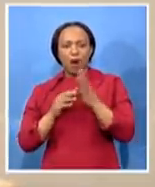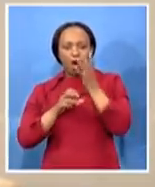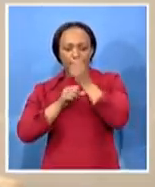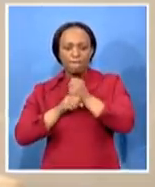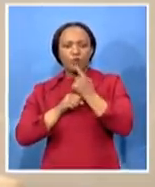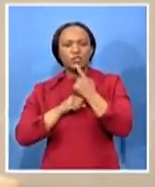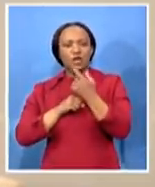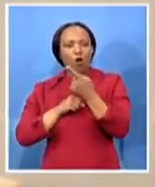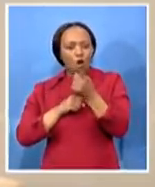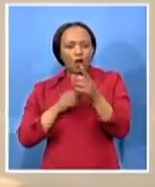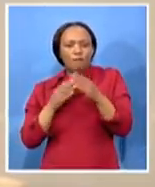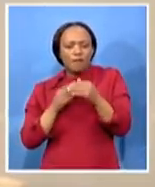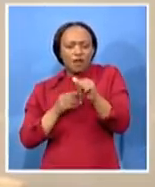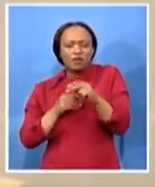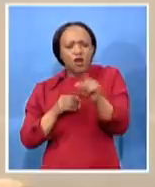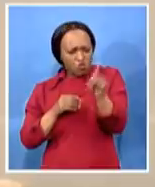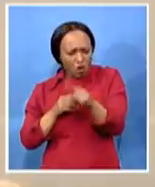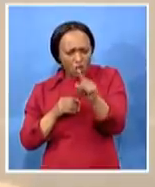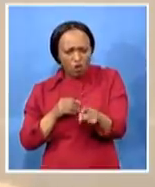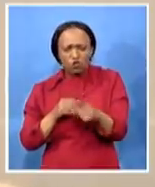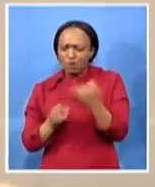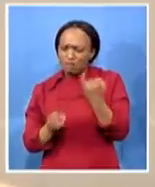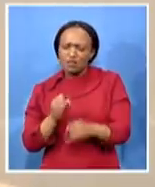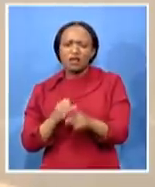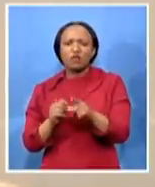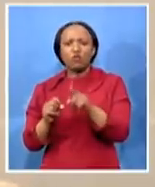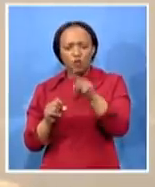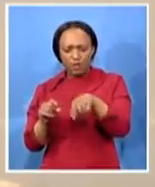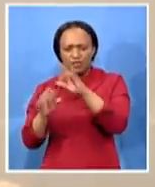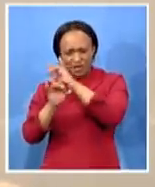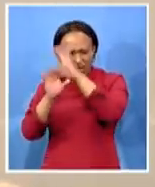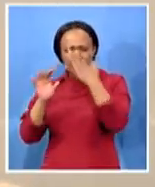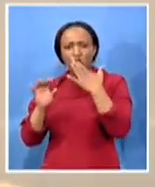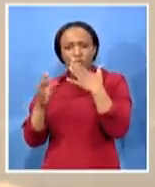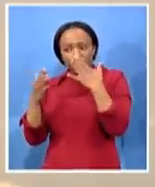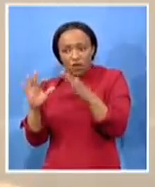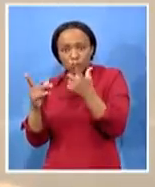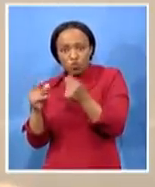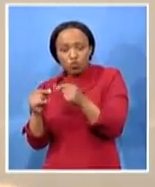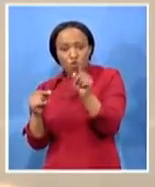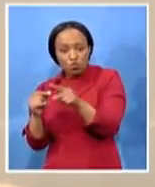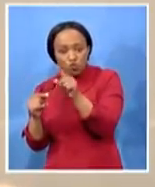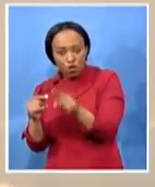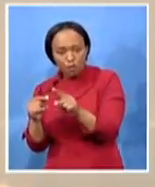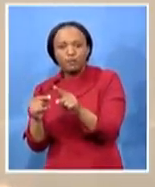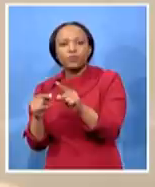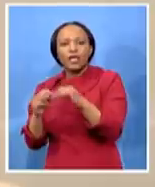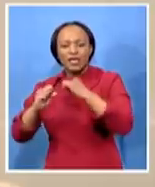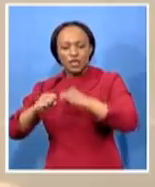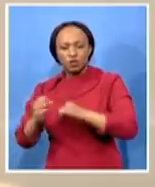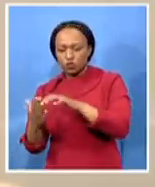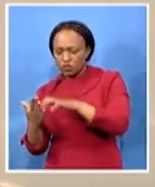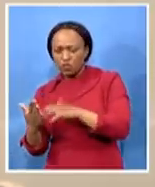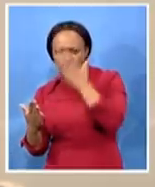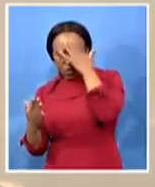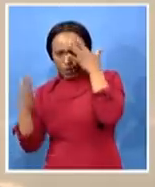making a big mistake. Let's be clear that those that have done wrong, there is a provision in the resolution on how they should be treated, and we are calling on the leadership to ensure